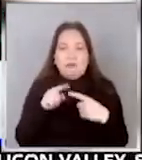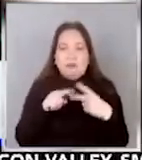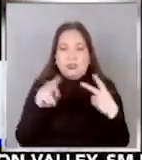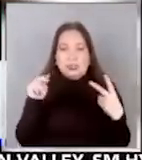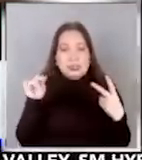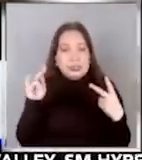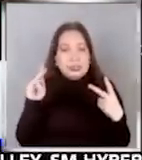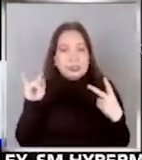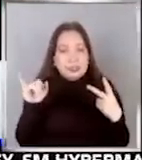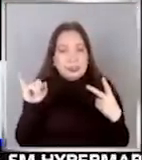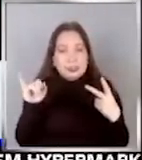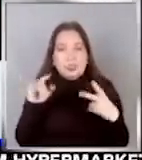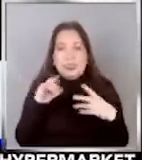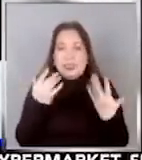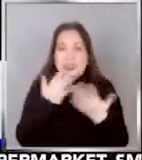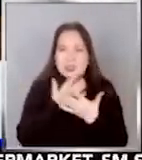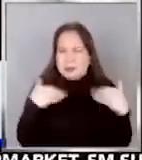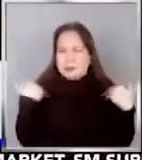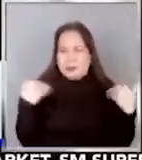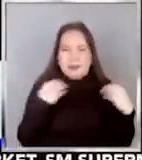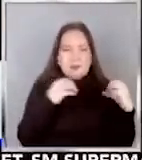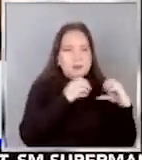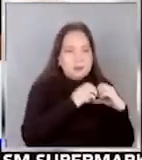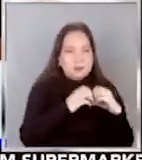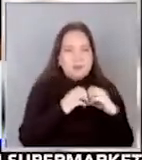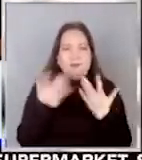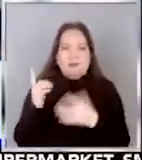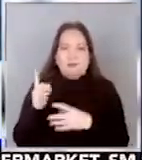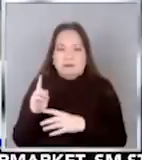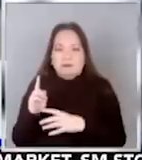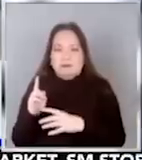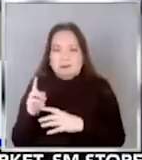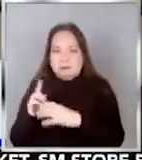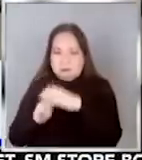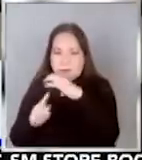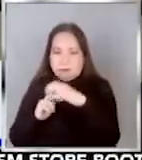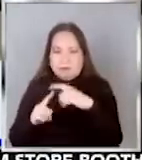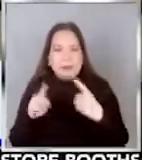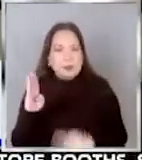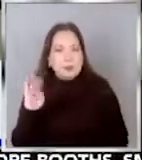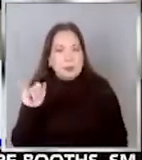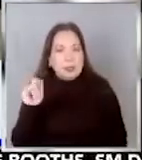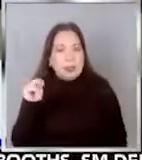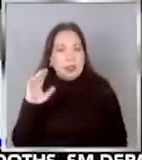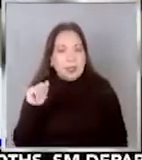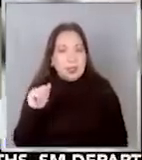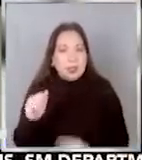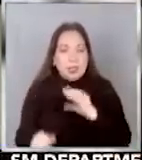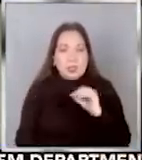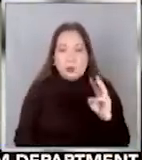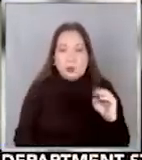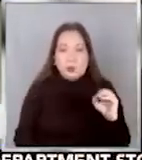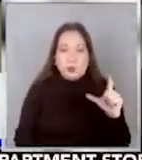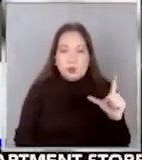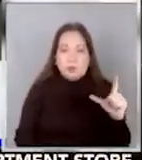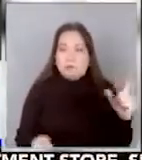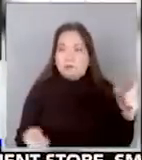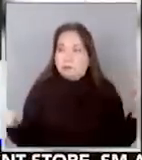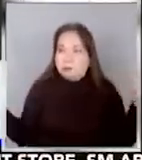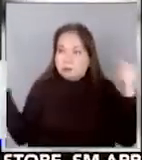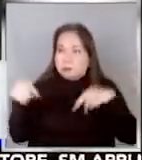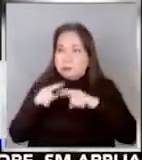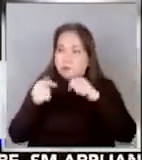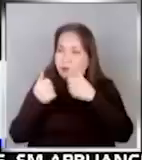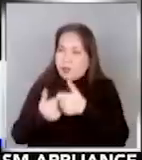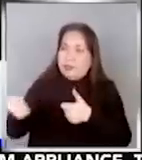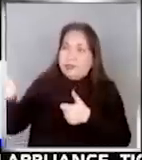and Kapamilya stars na sina Will Ashley at Bianca De Vera. Dumalo sa send-off party ang Kapuso executives sa